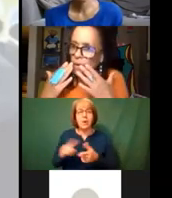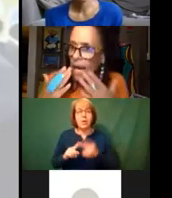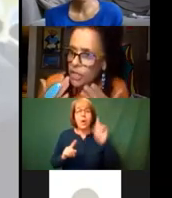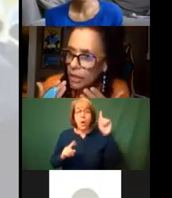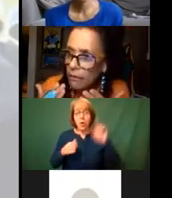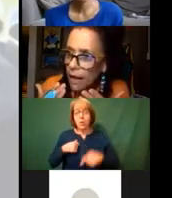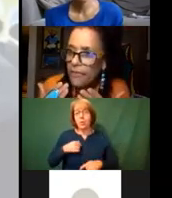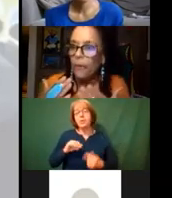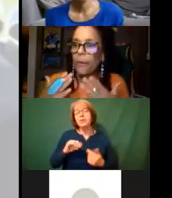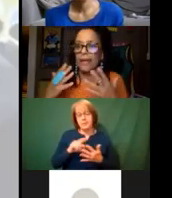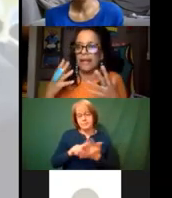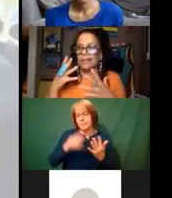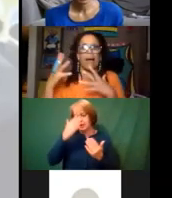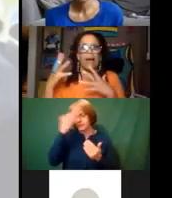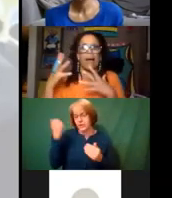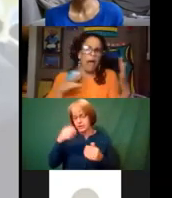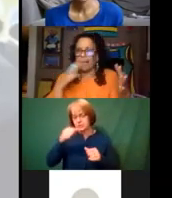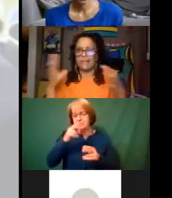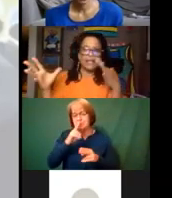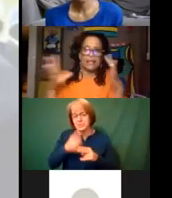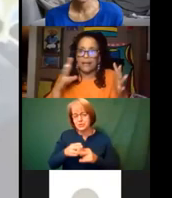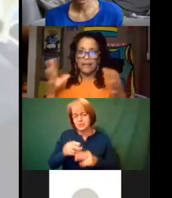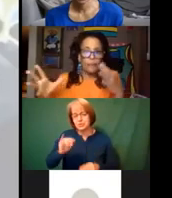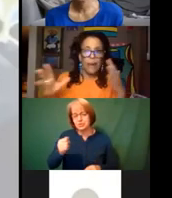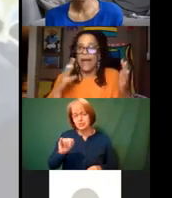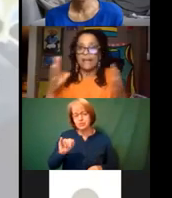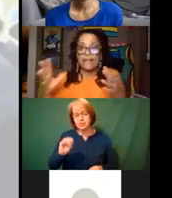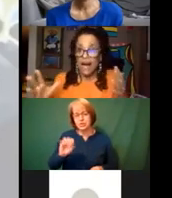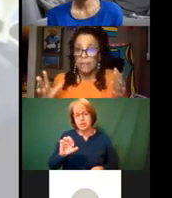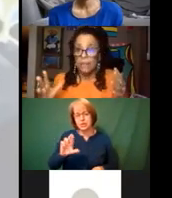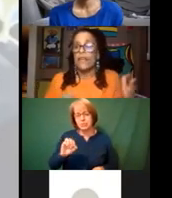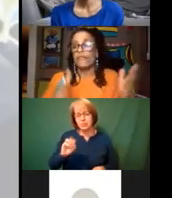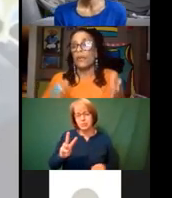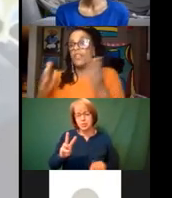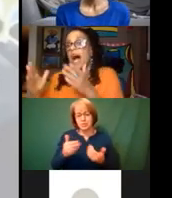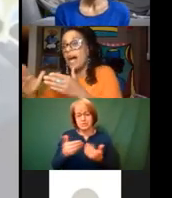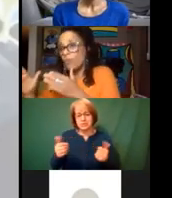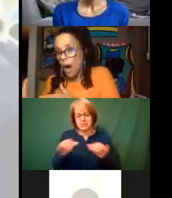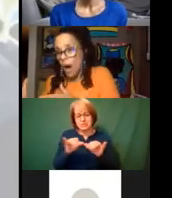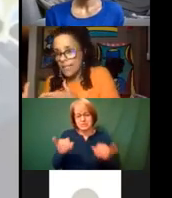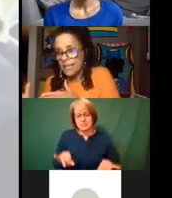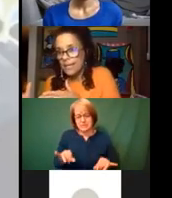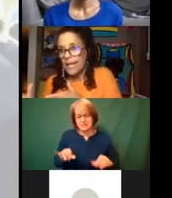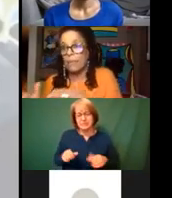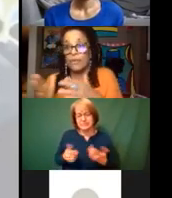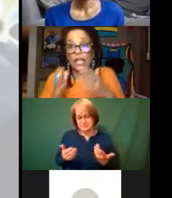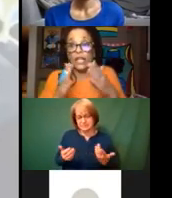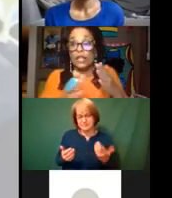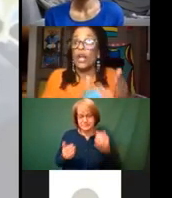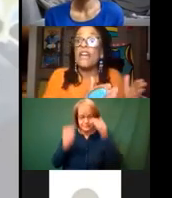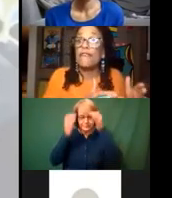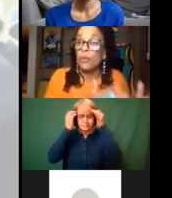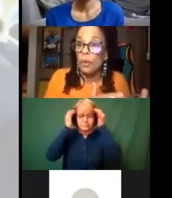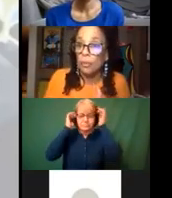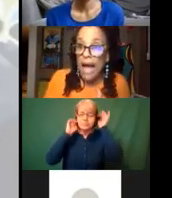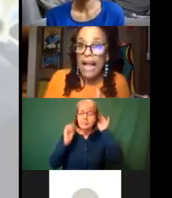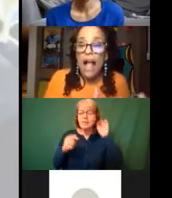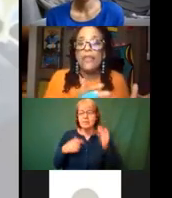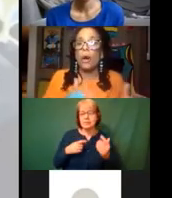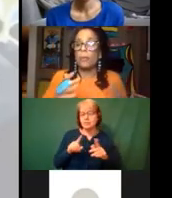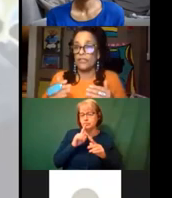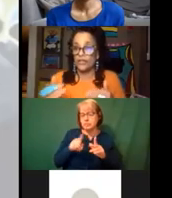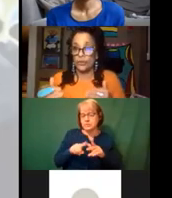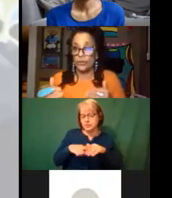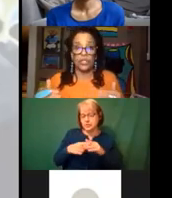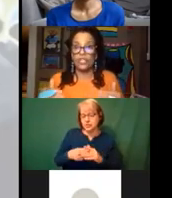Crow segregation that went in around 1890, around that time, that if you were non-white, and in particular, if you were Black,